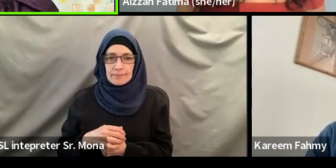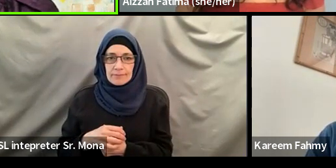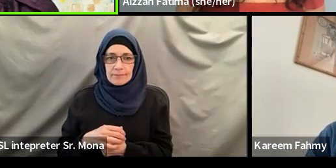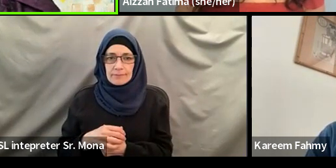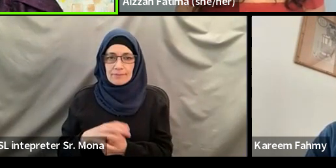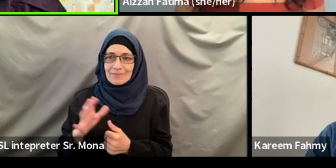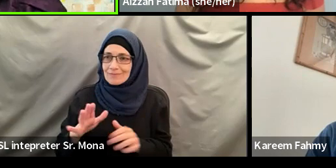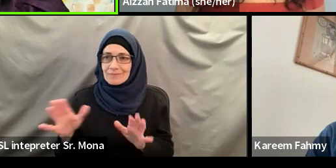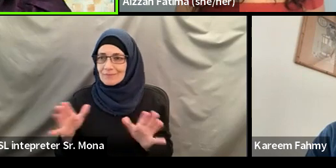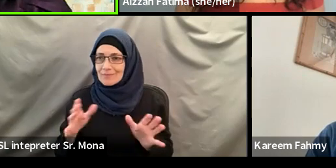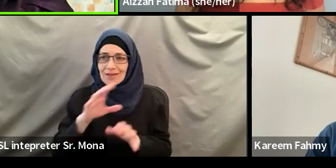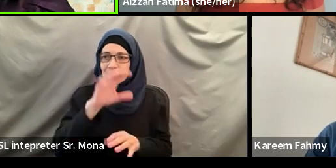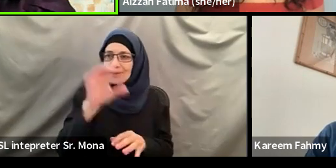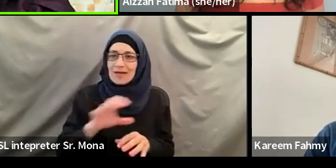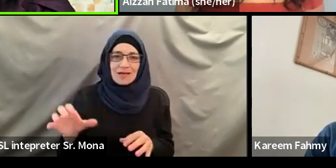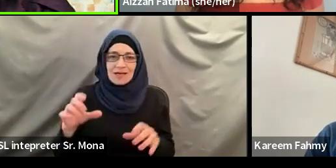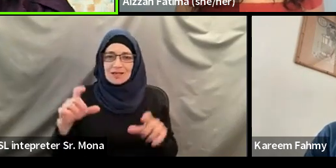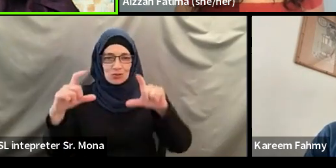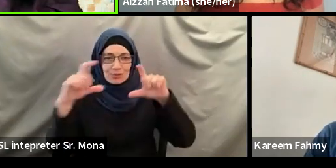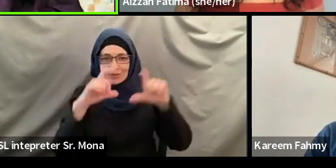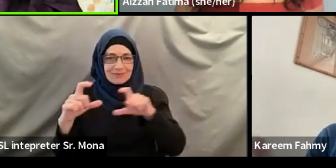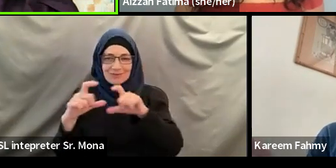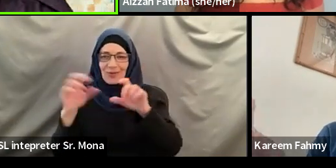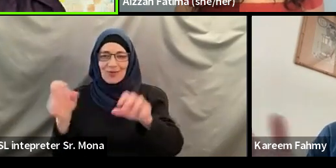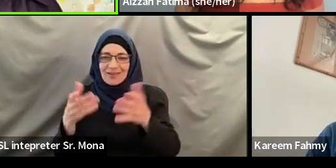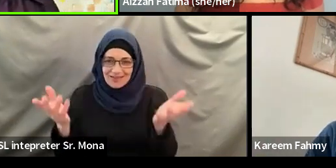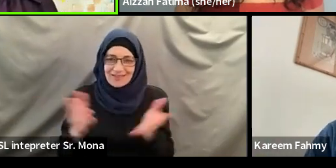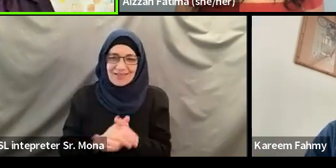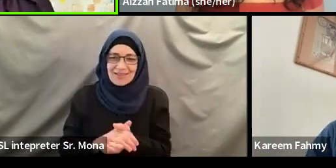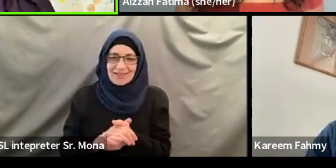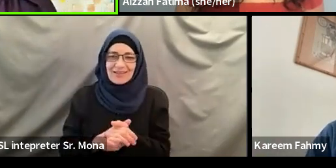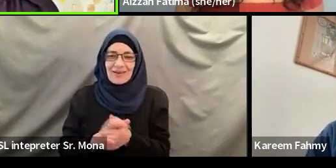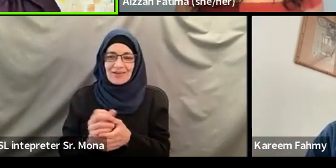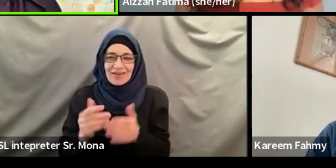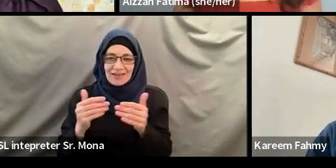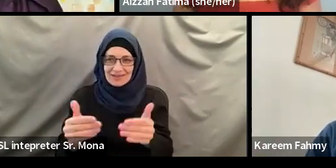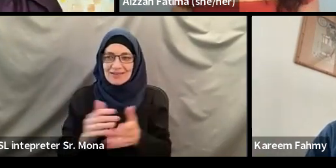My Zoom screen is doing some things. Okay, there we go. Rehana, go ahead.